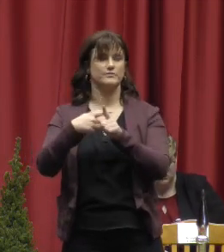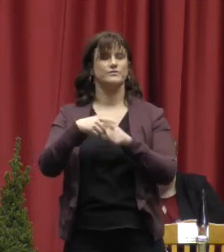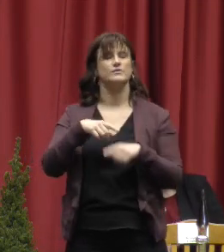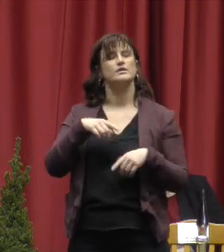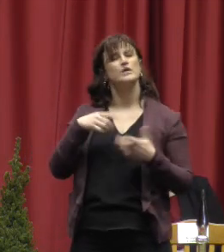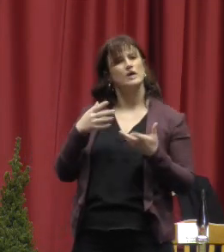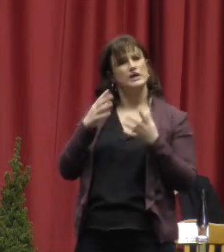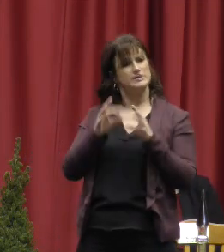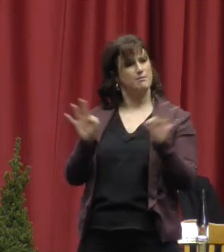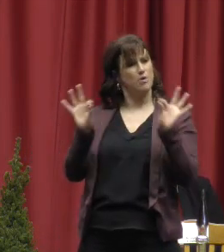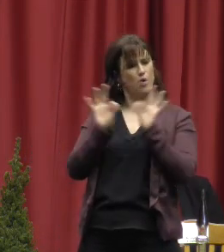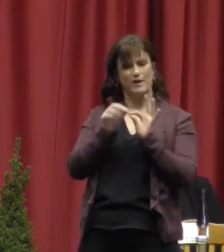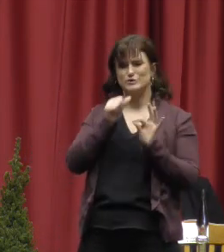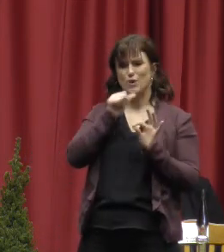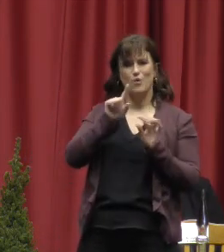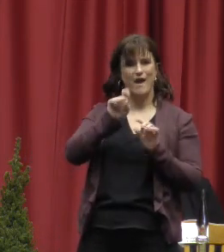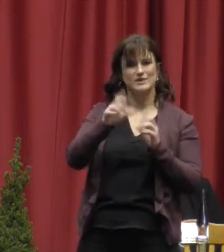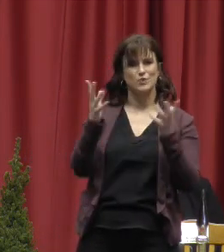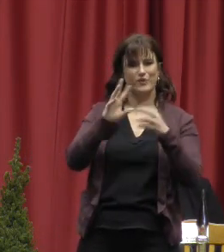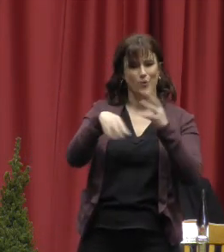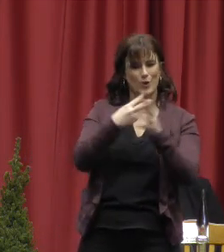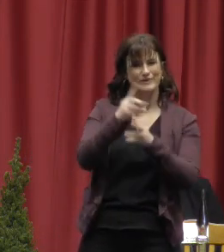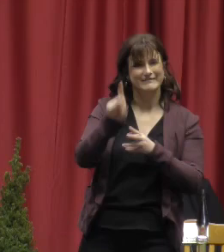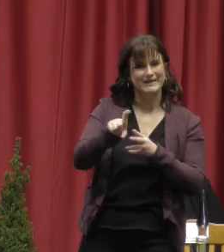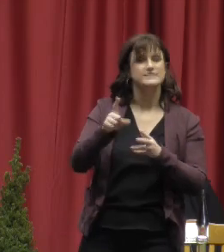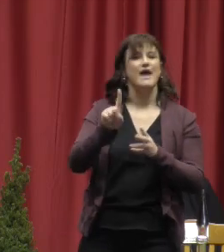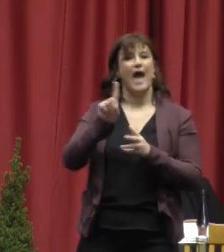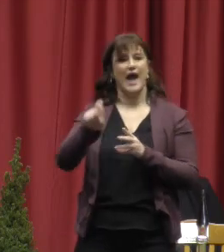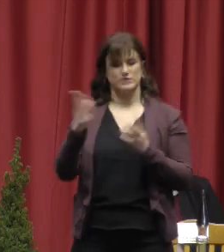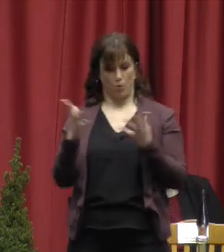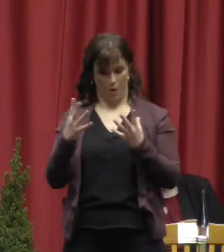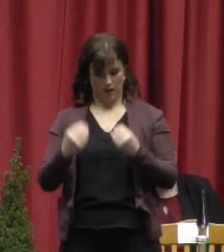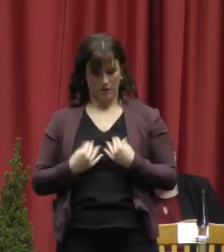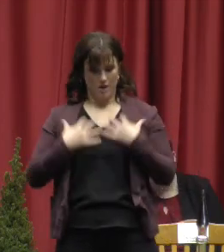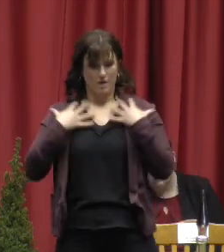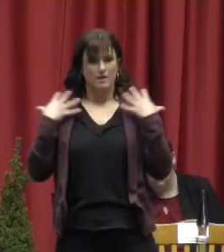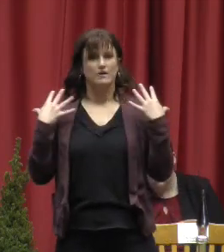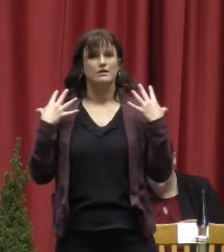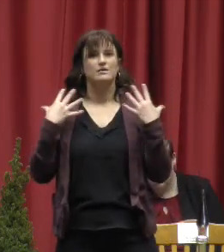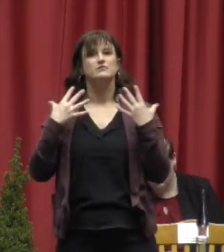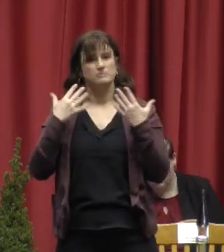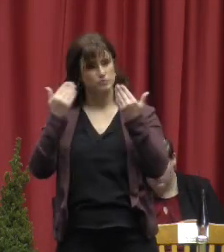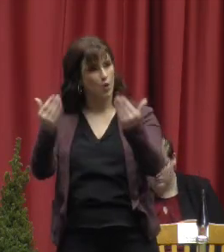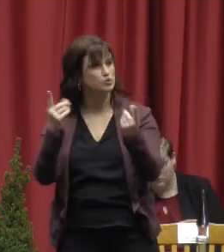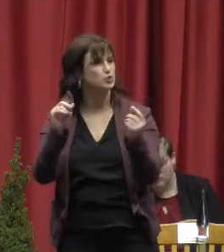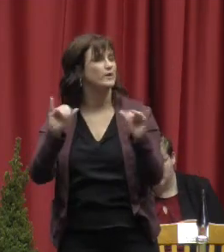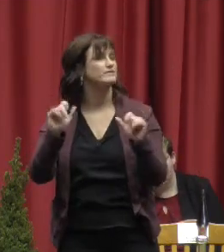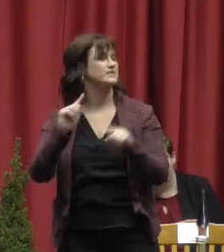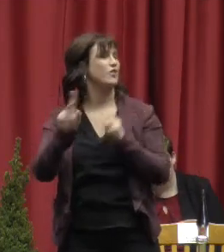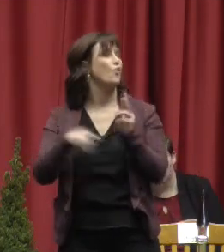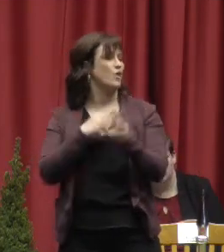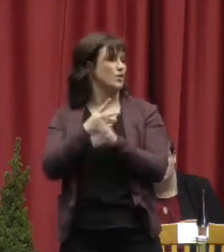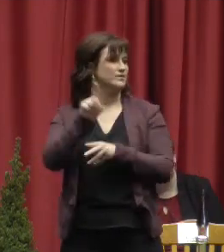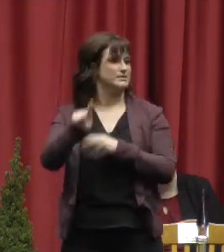what makes you come alive and go do it. Because what the world needs is people who have come alive. Thank you.